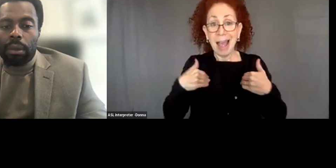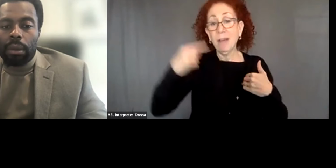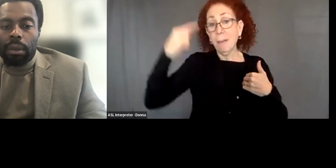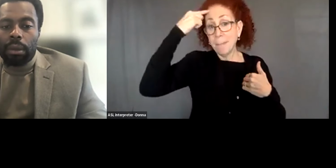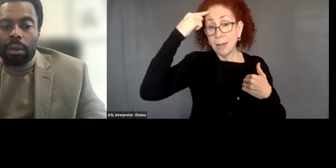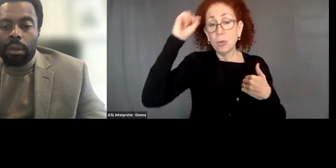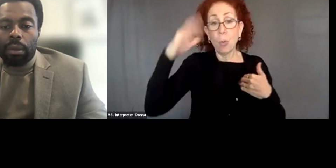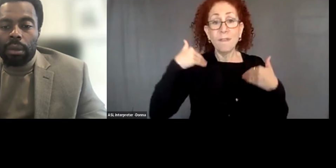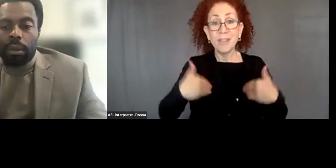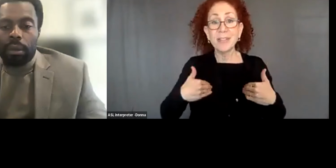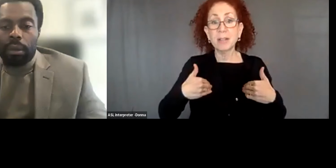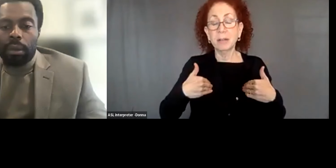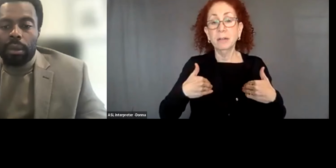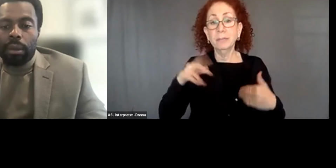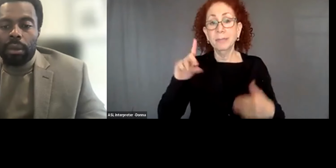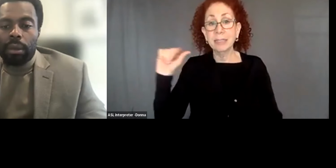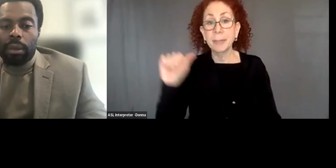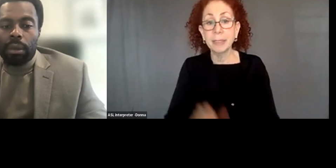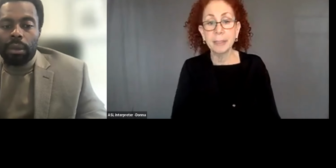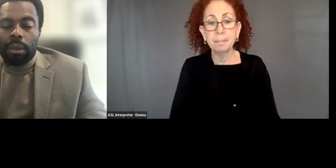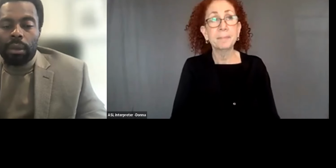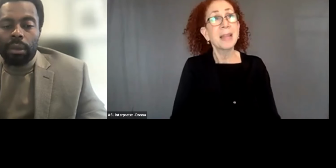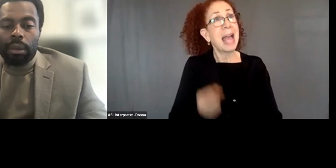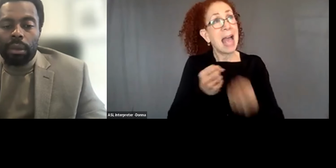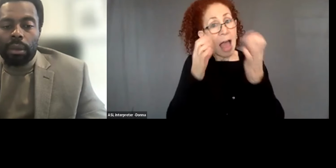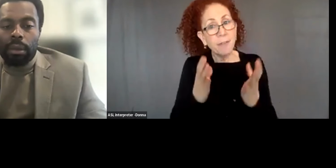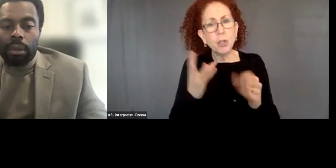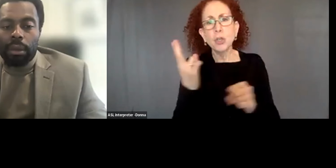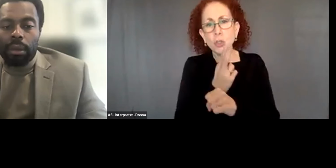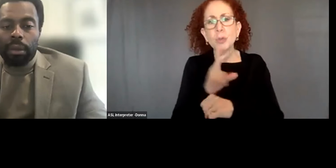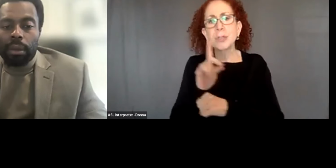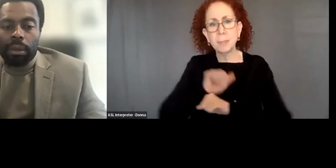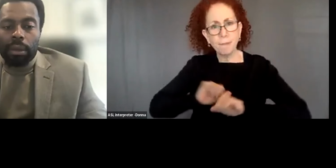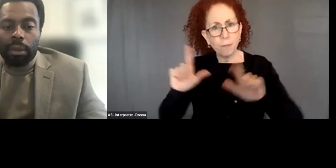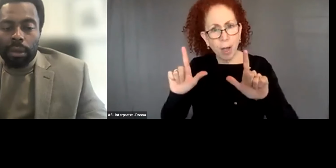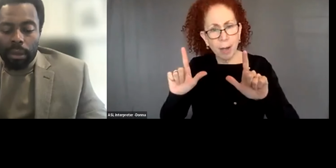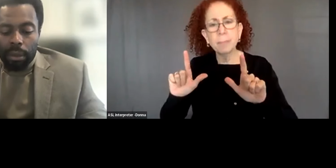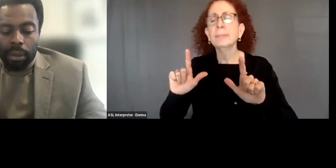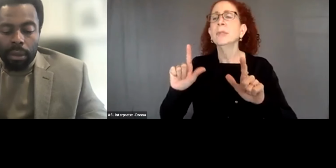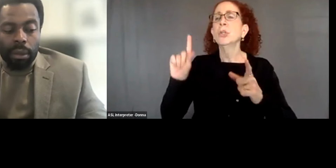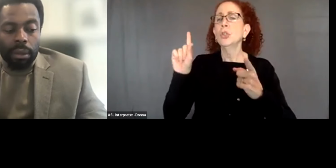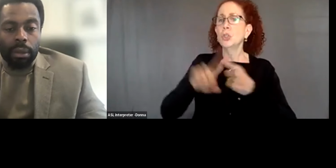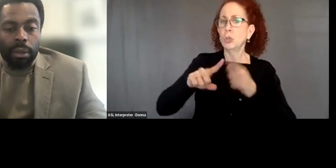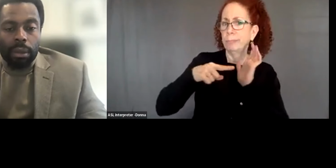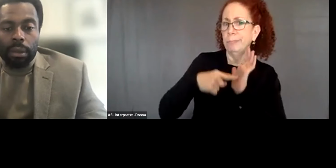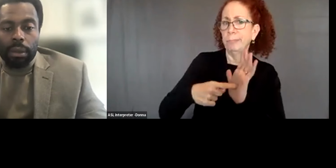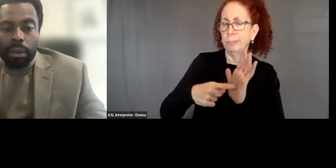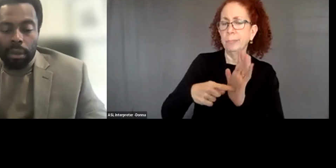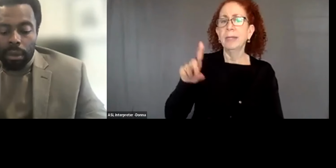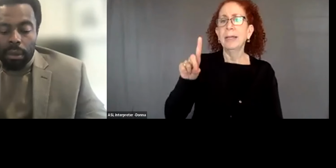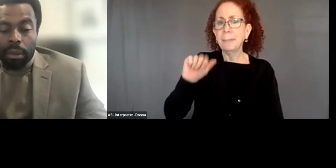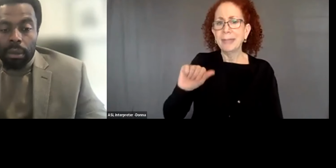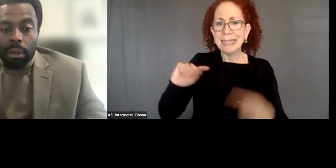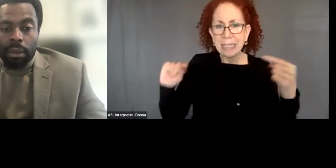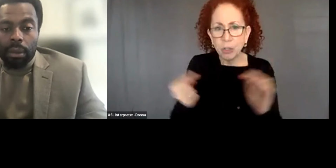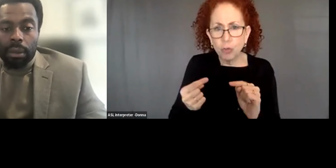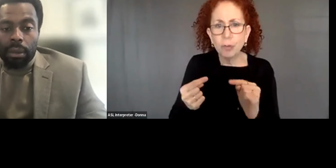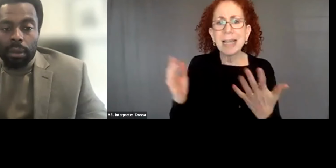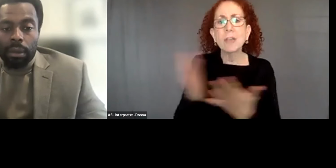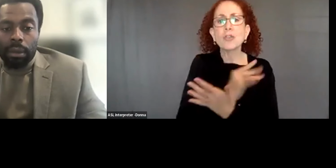debility. Advocates have relied on disability frames in part in order to capture the debilitating nature of the injuries and the scope